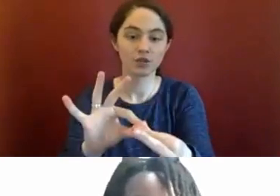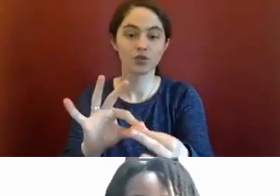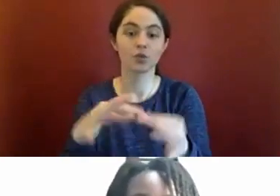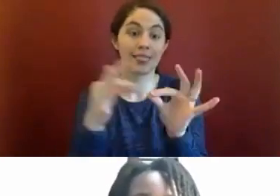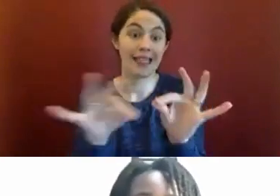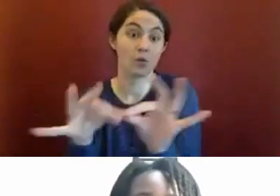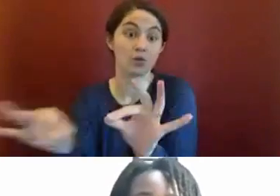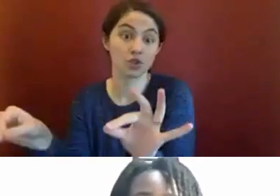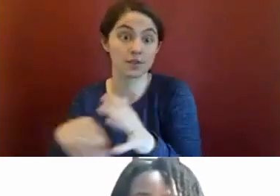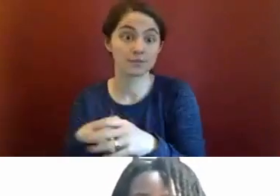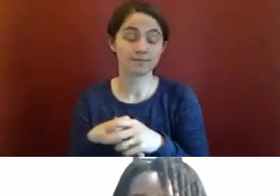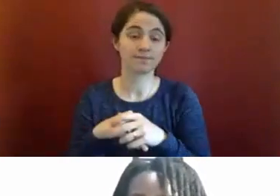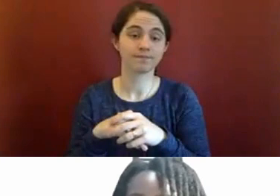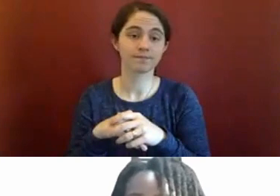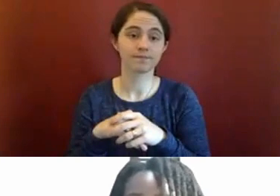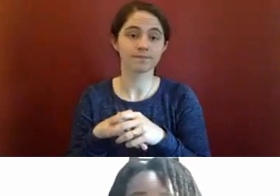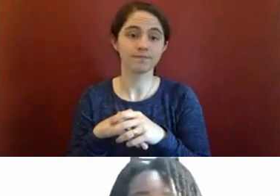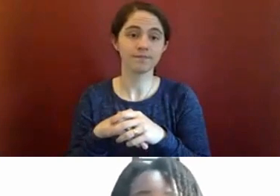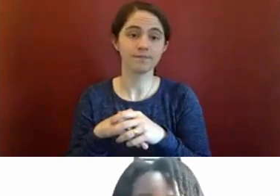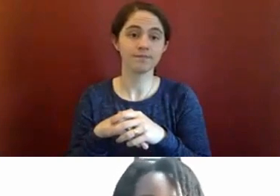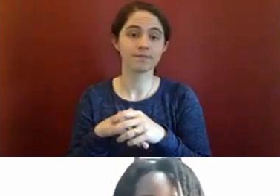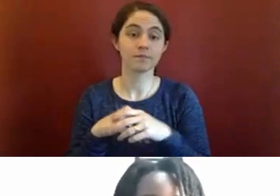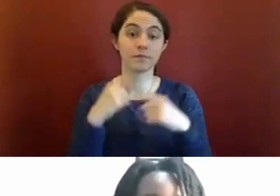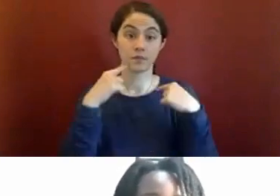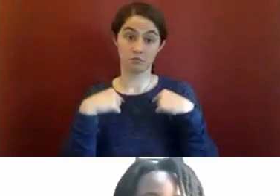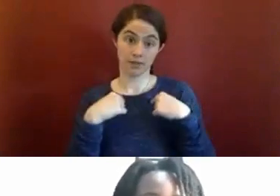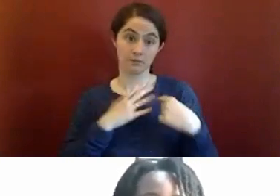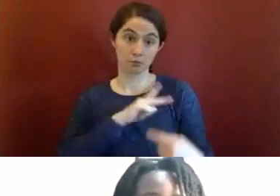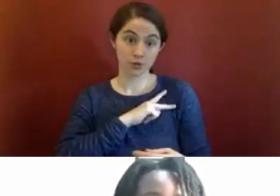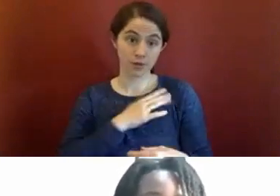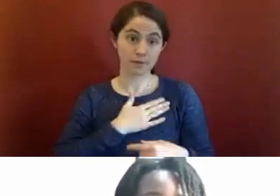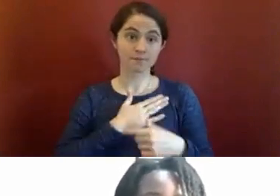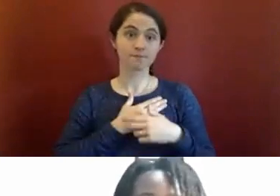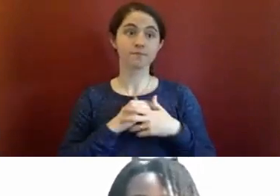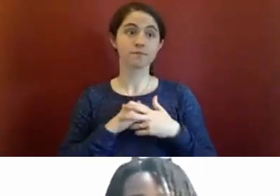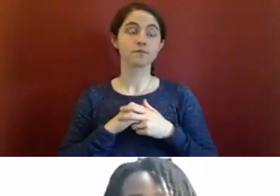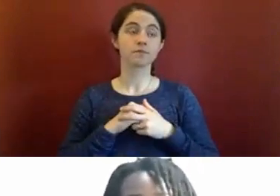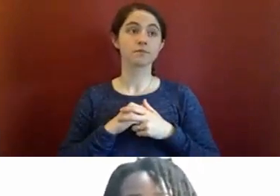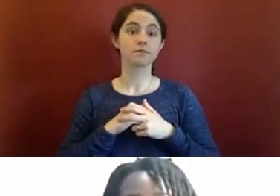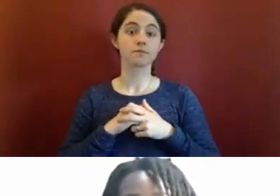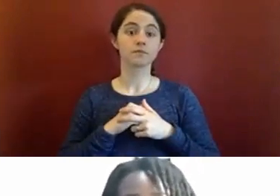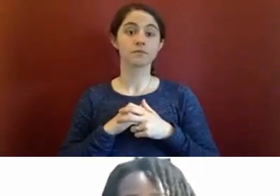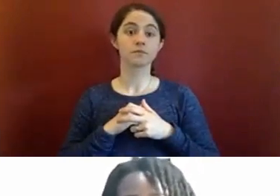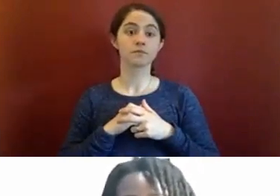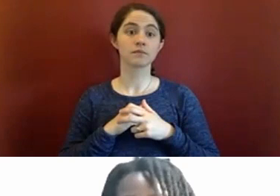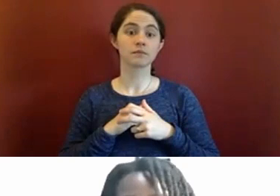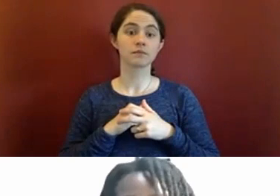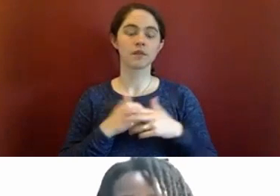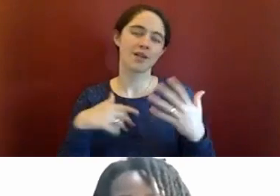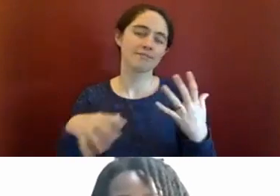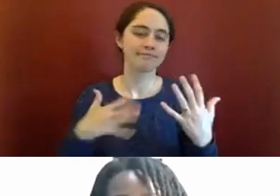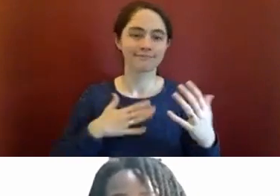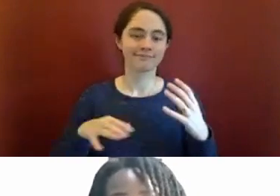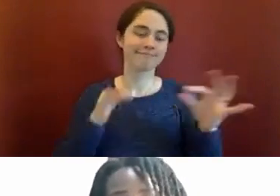languages. I think one thing for me, a little bit about my background is